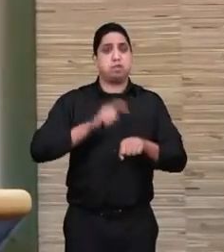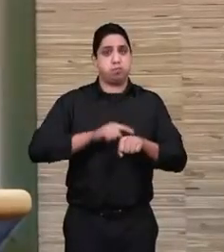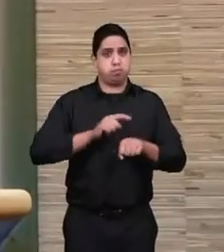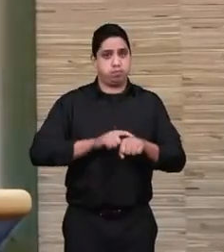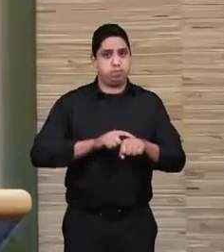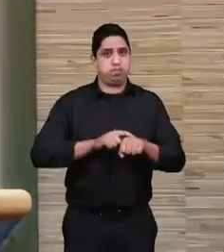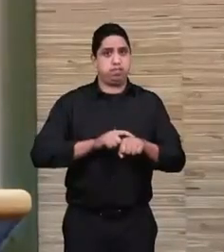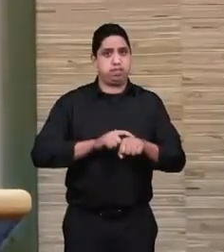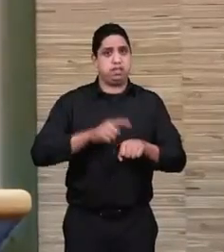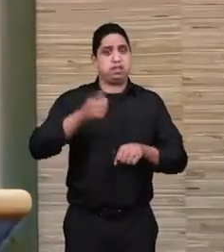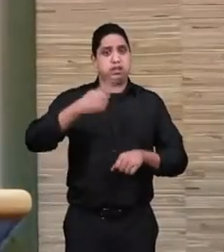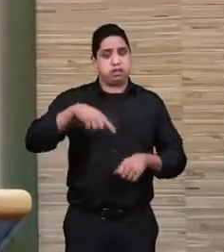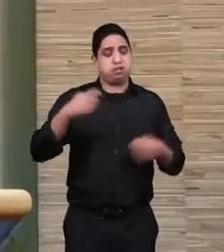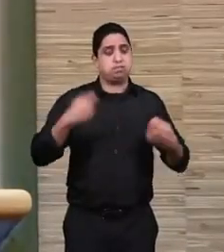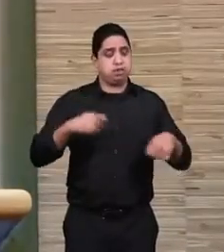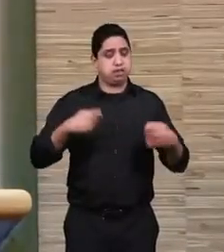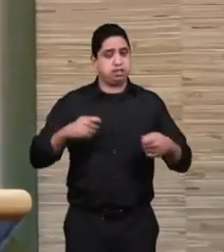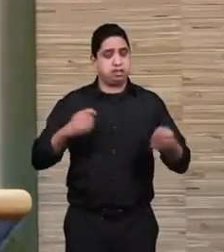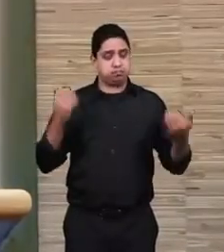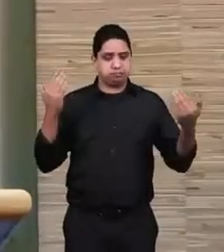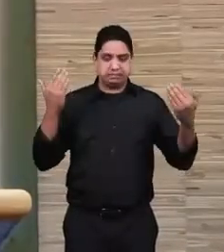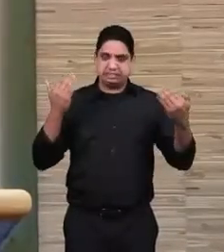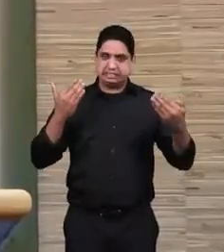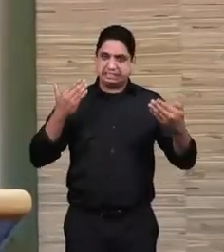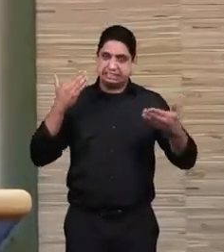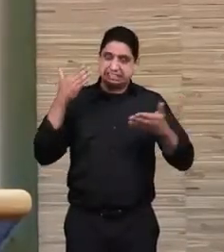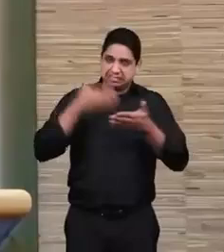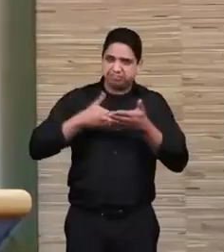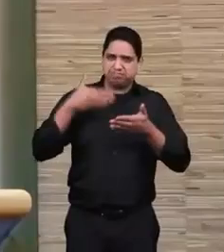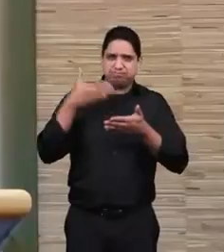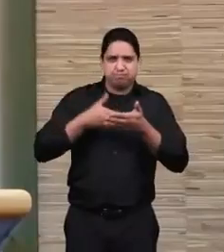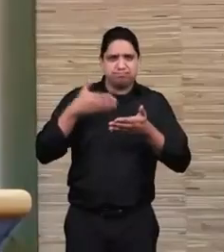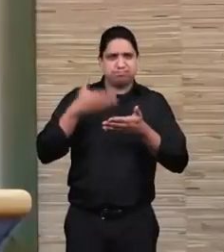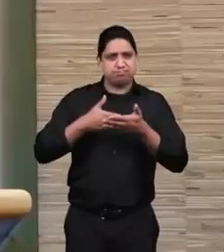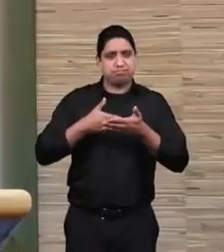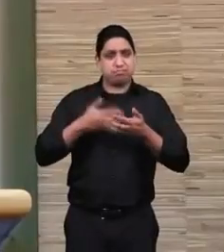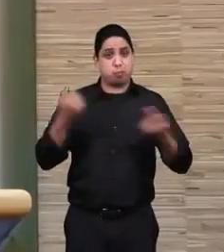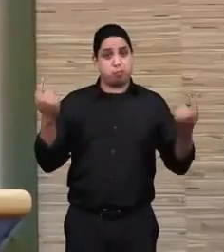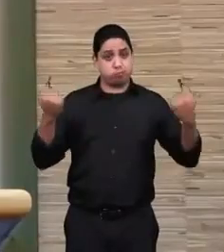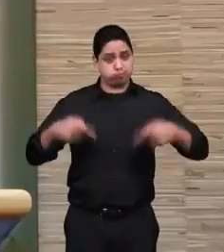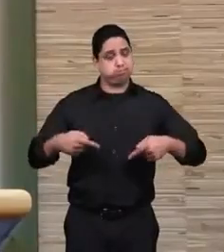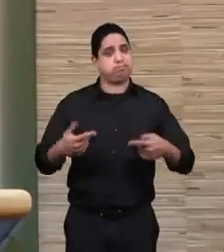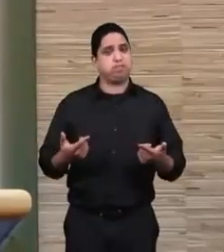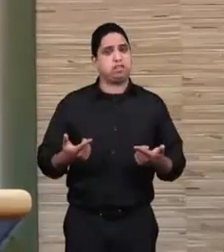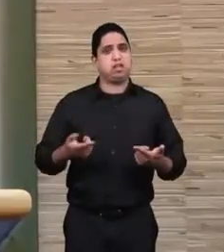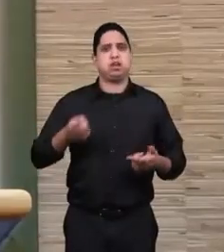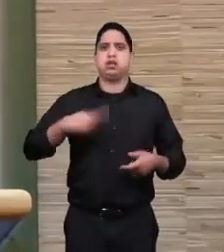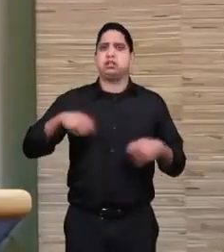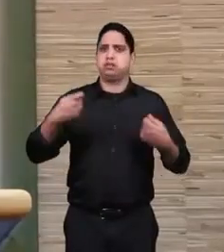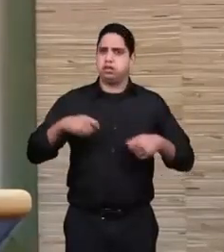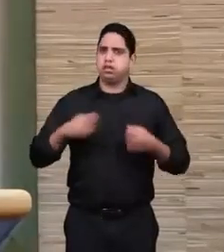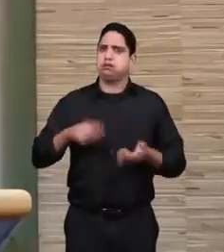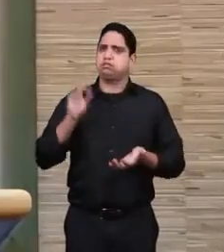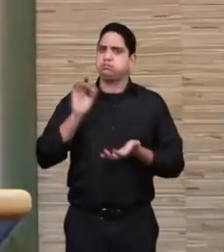which we have to face. We need to be realistic. Those who are able to keep safe, do